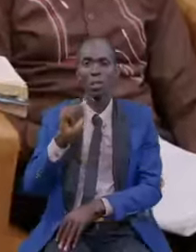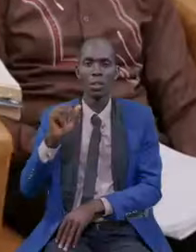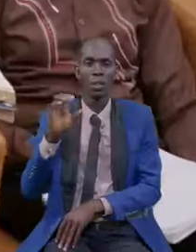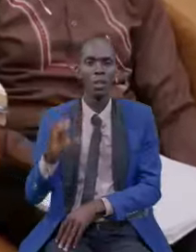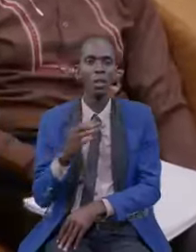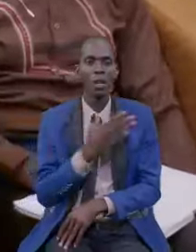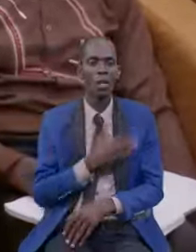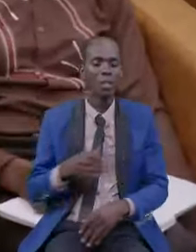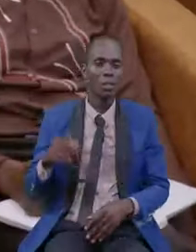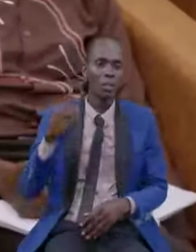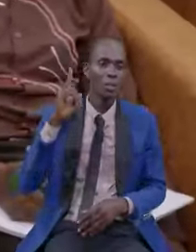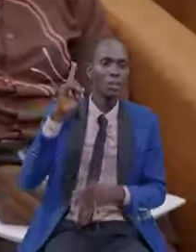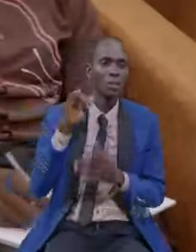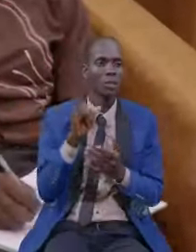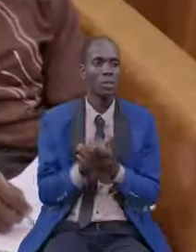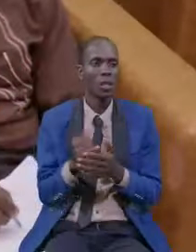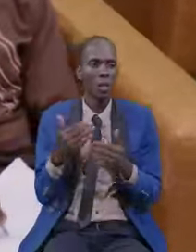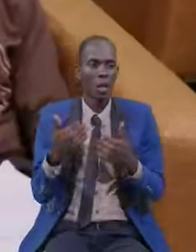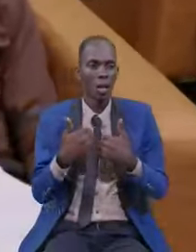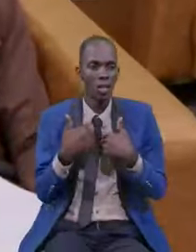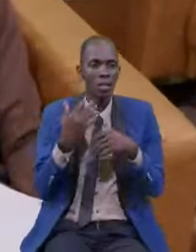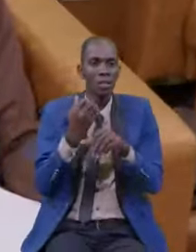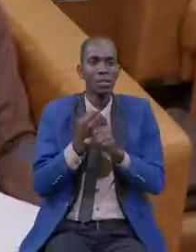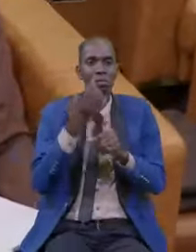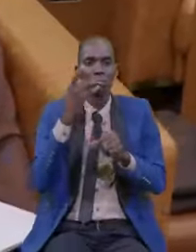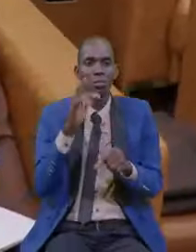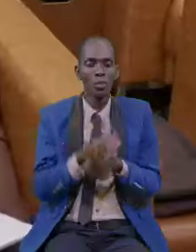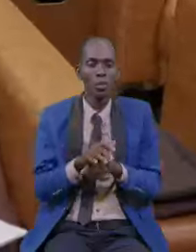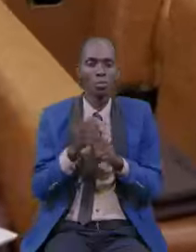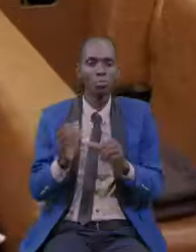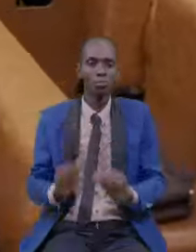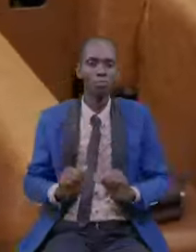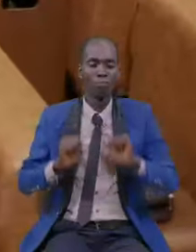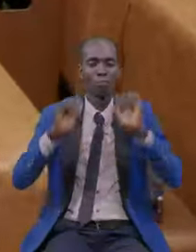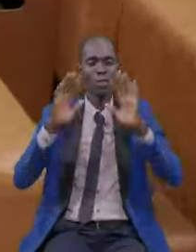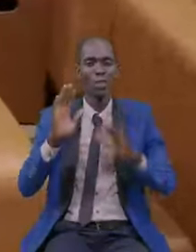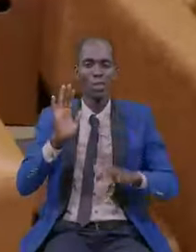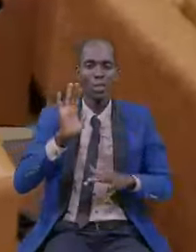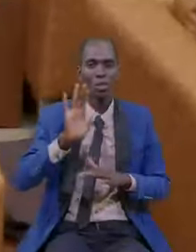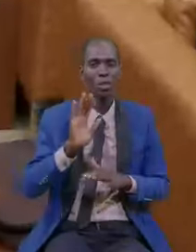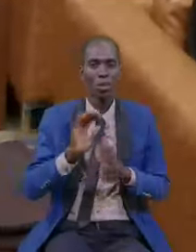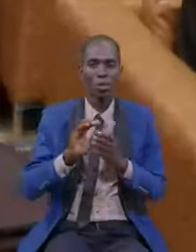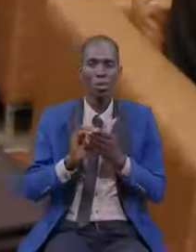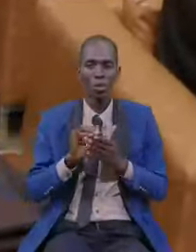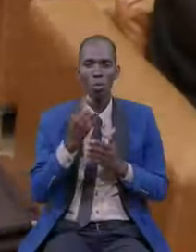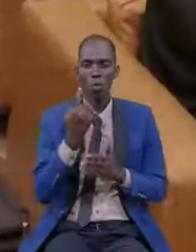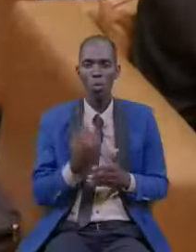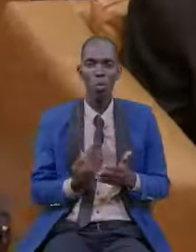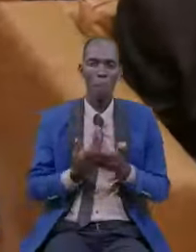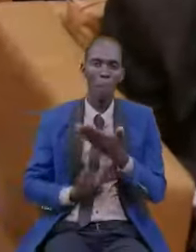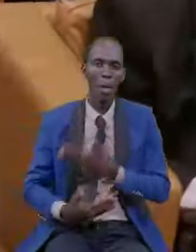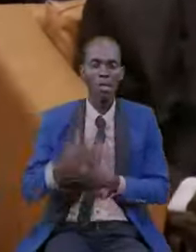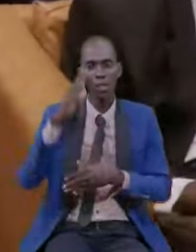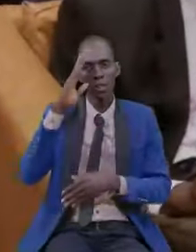received the promises offered up his only begotten